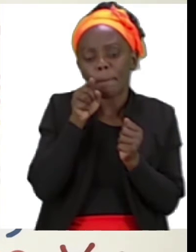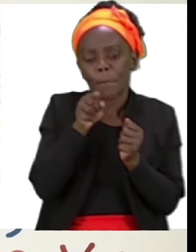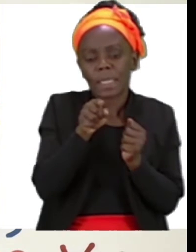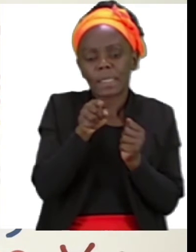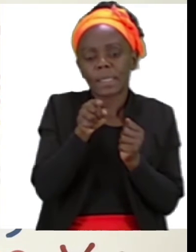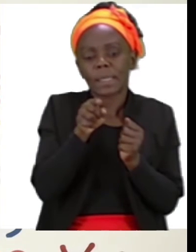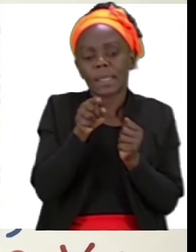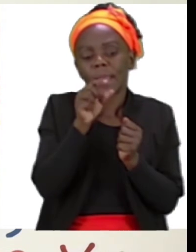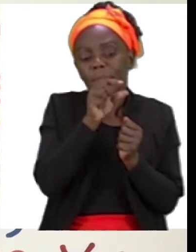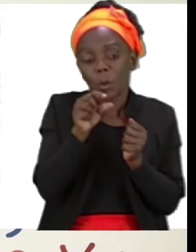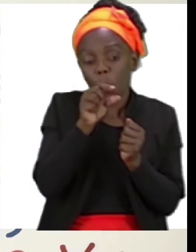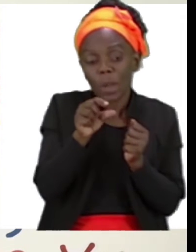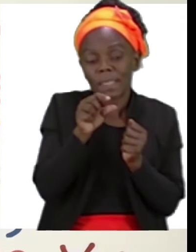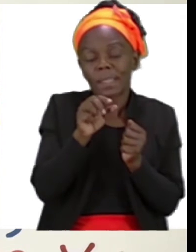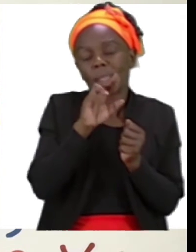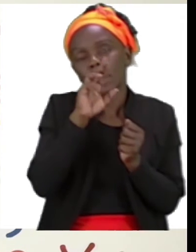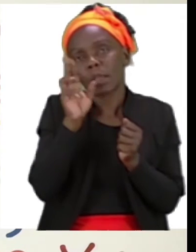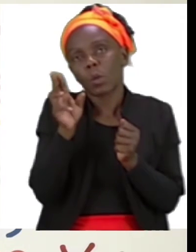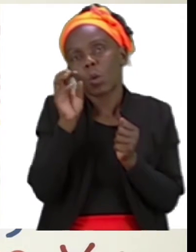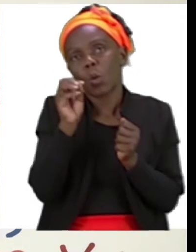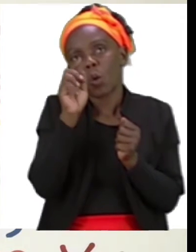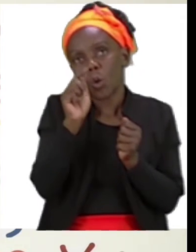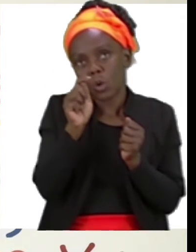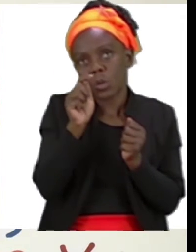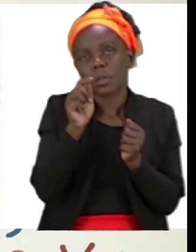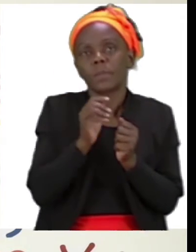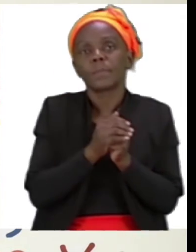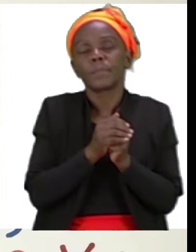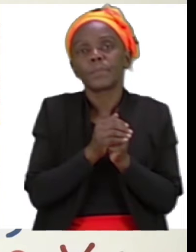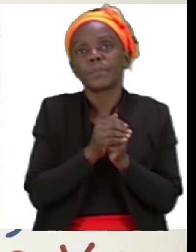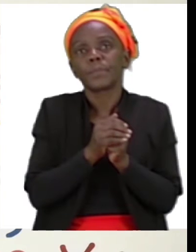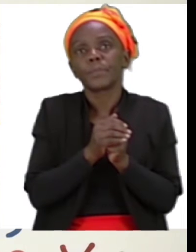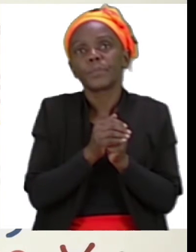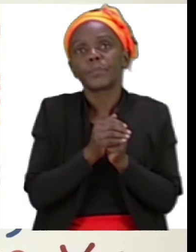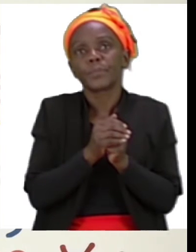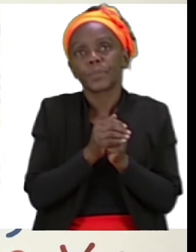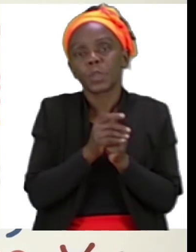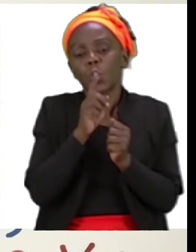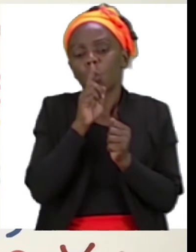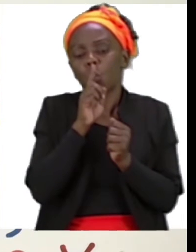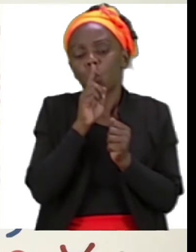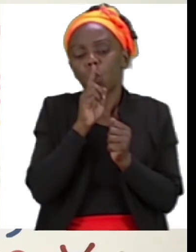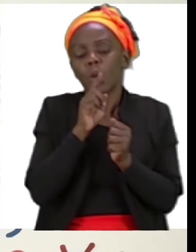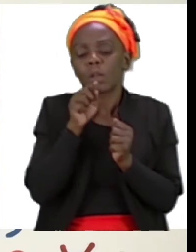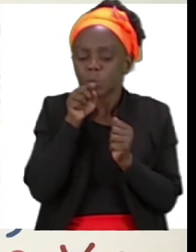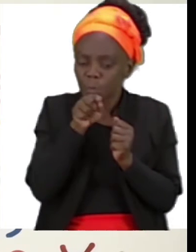a sentence, a full stop. There's a full stop there. We cannot use the word hot because of the full